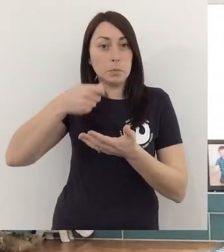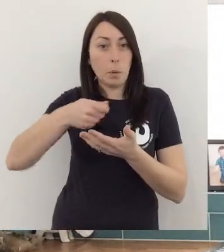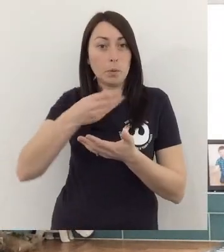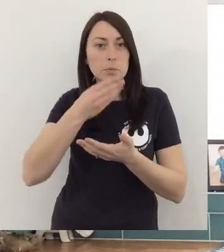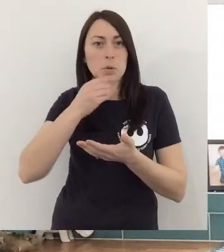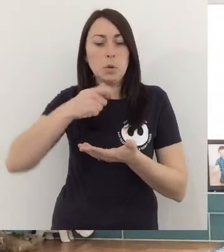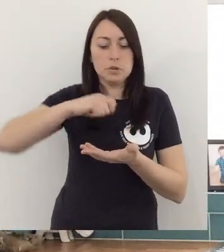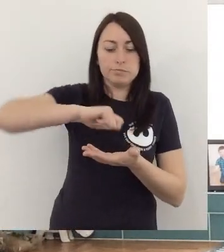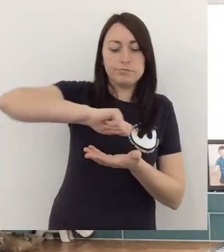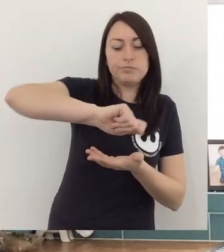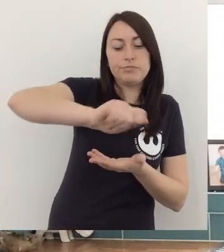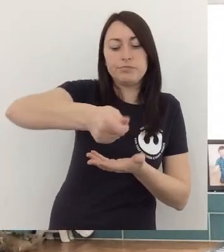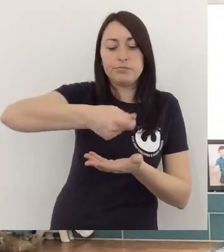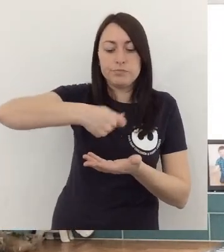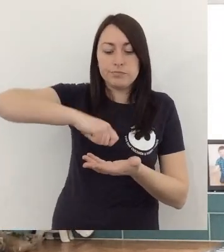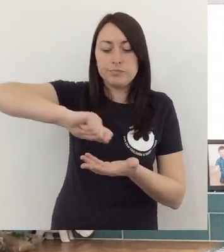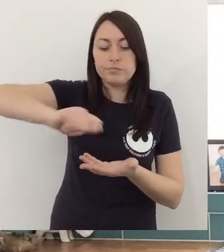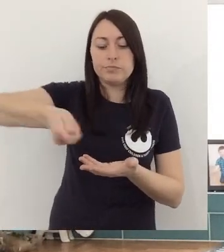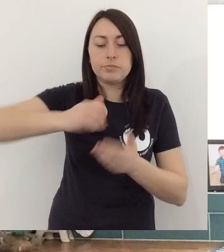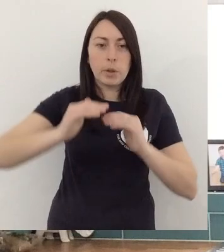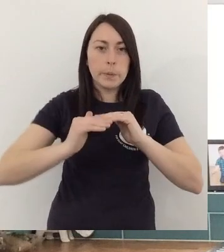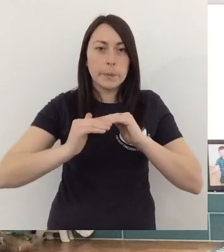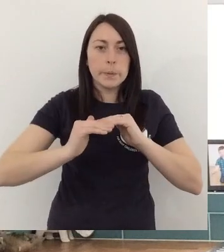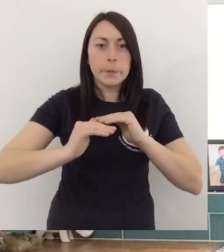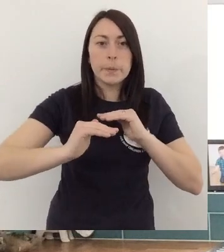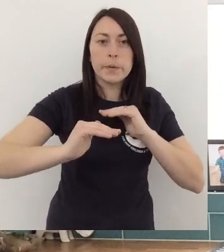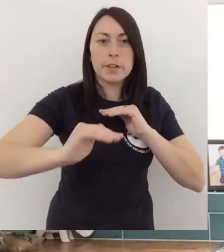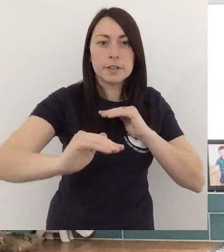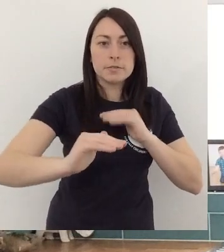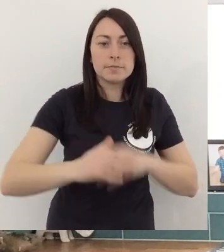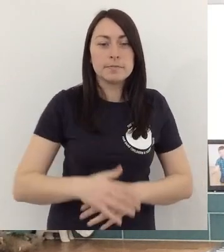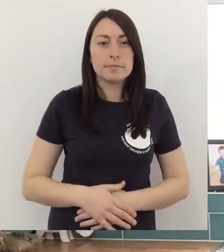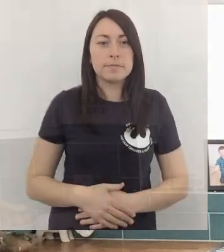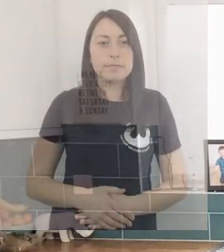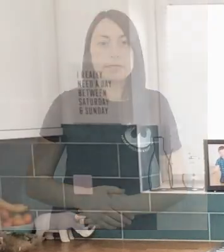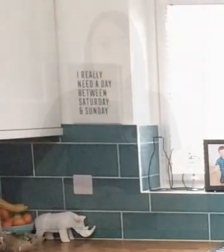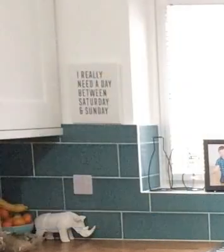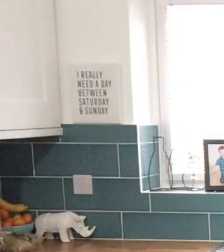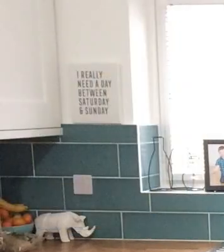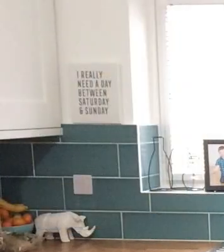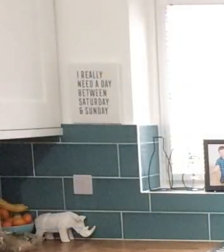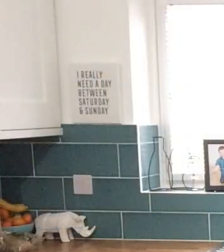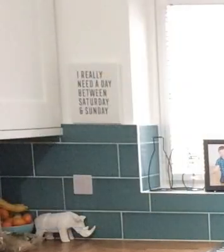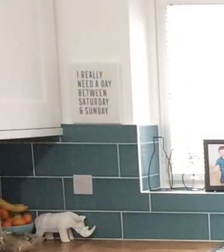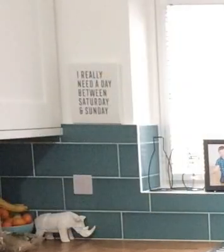can use the back of your spoon to spread that out so it covers all of that.